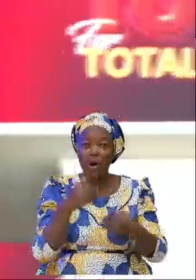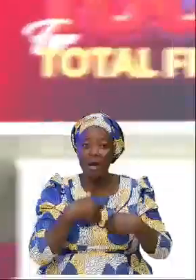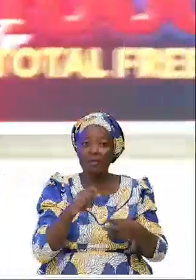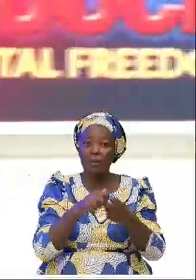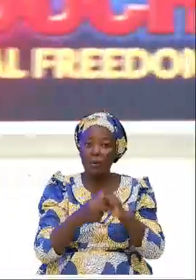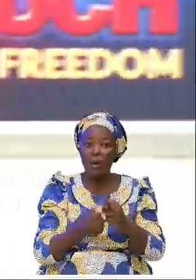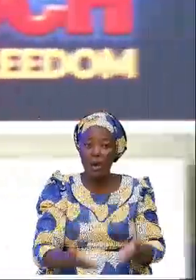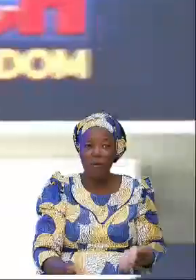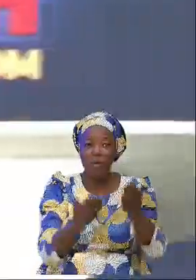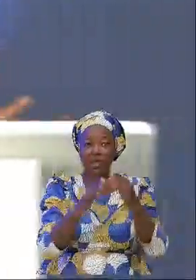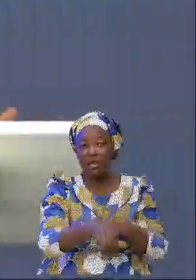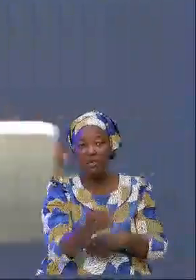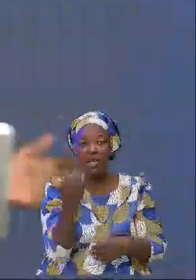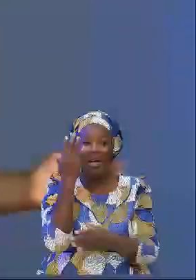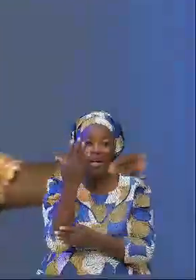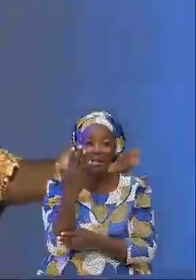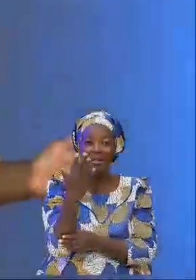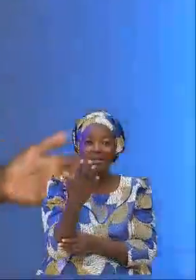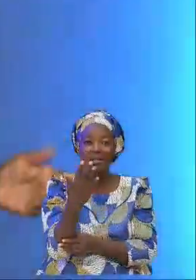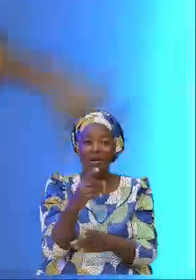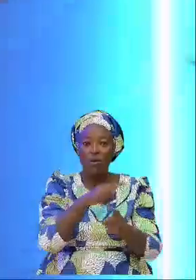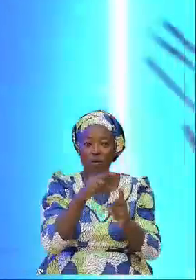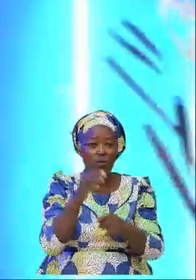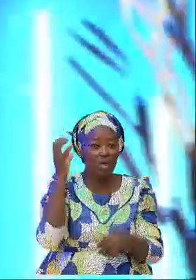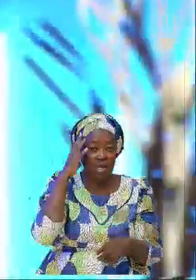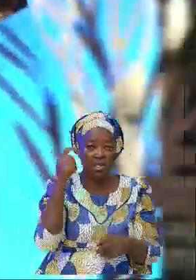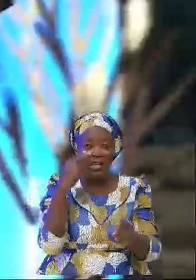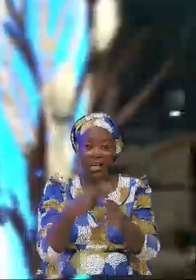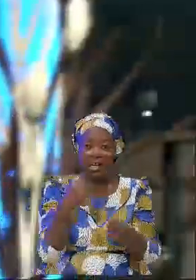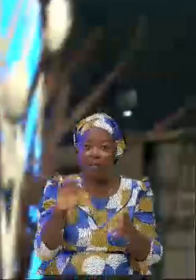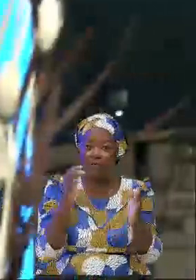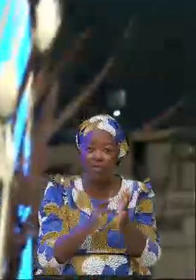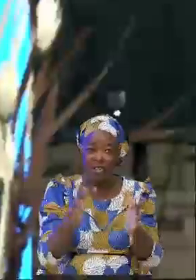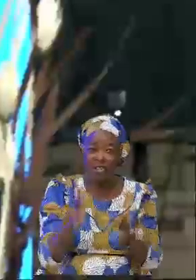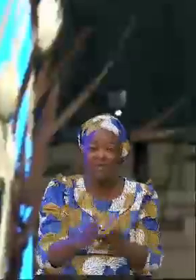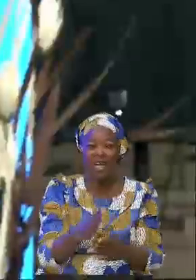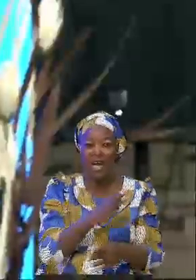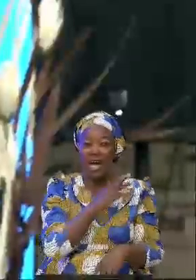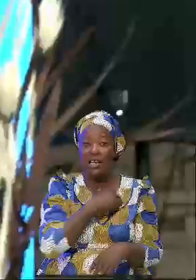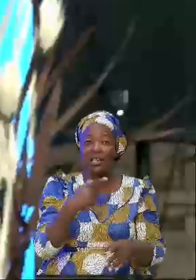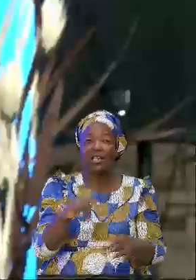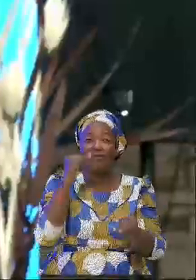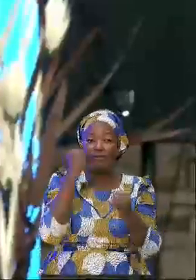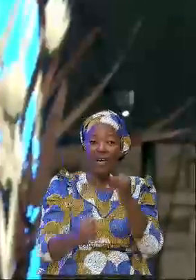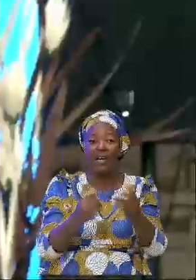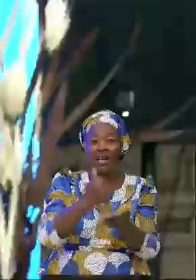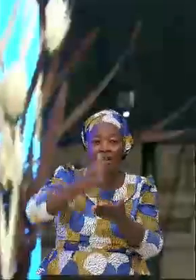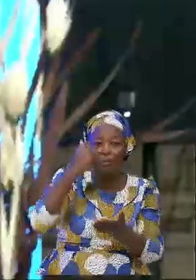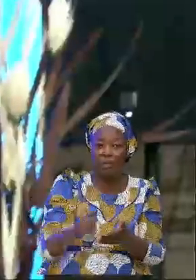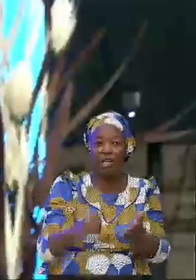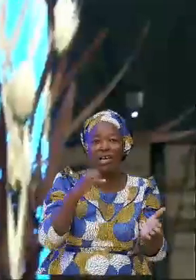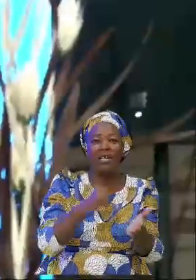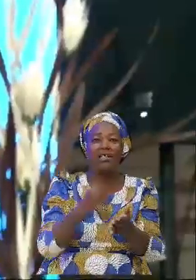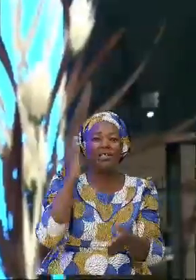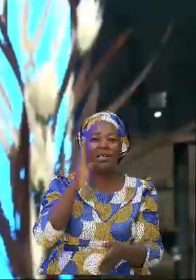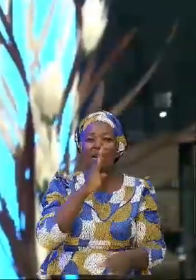If you are sick, lay your hand. When you have the problem, raise up the other hand. When you hear the name of